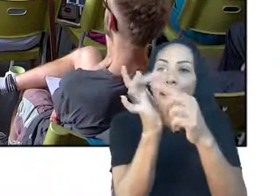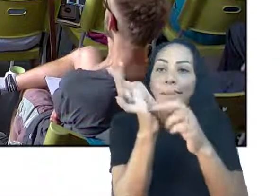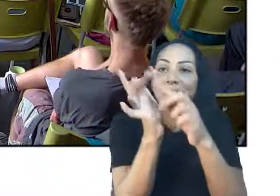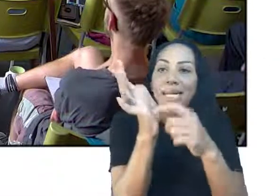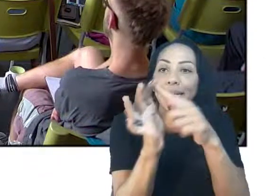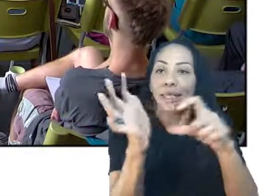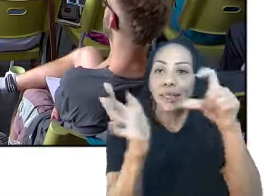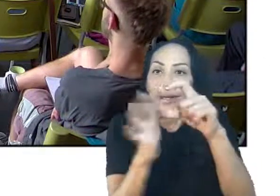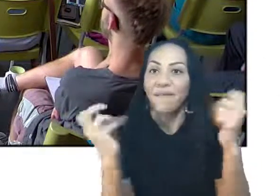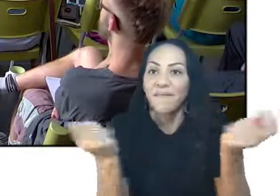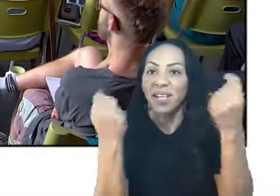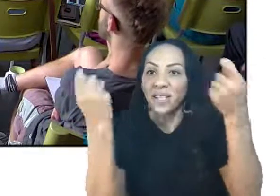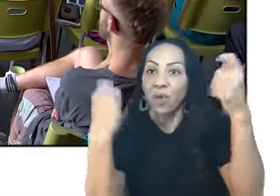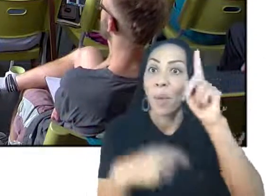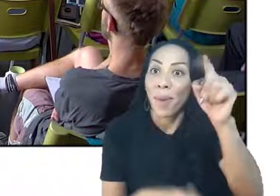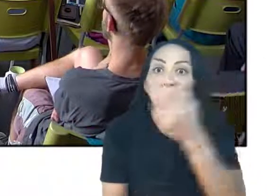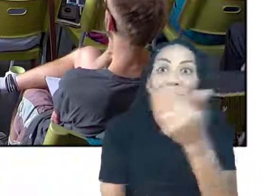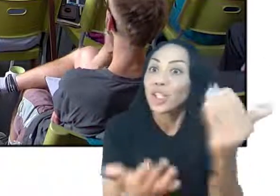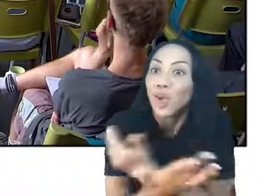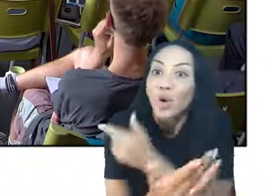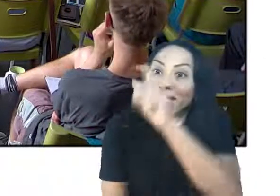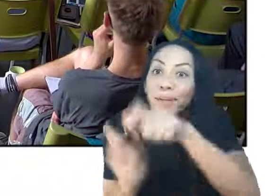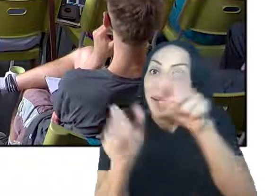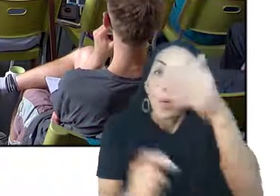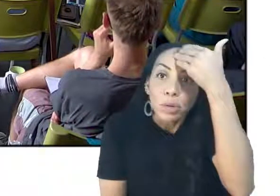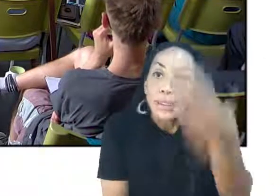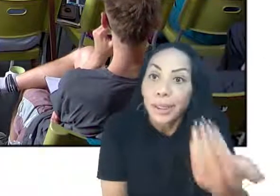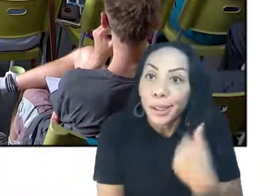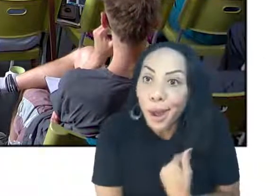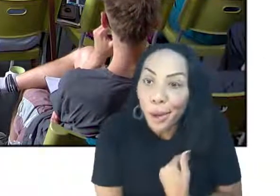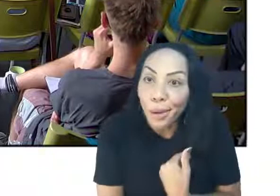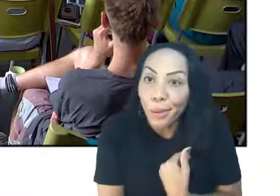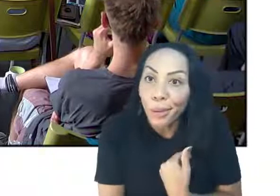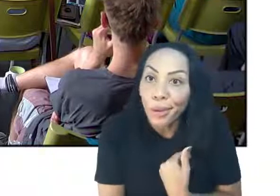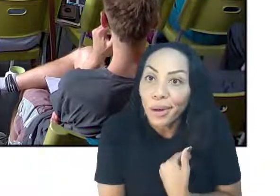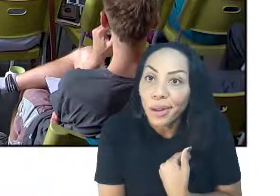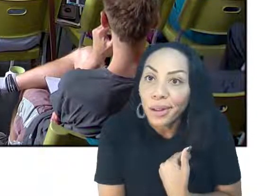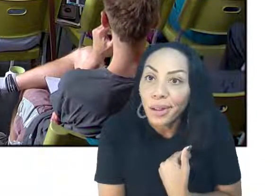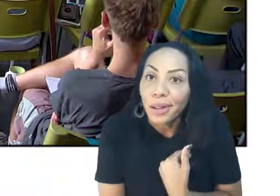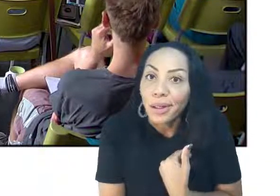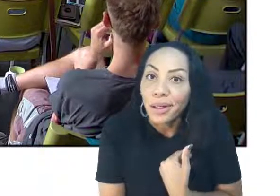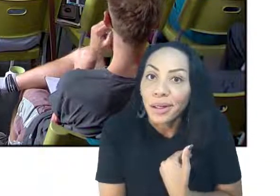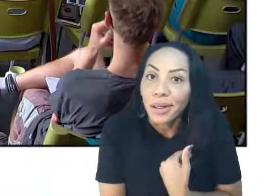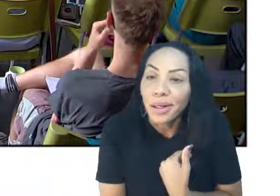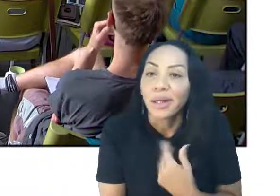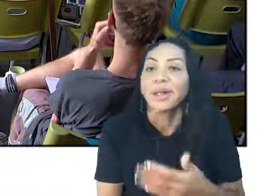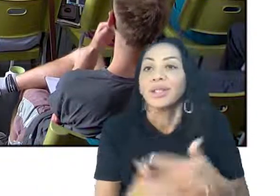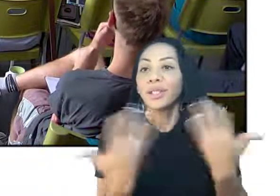necessarily get to everybody. And often when you behave differently in a public space, who you're met with